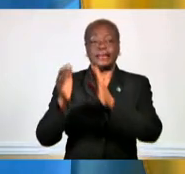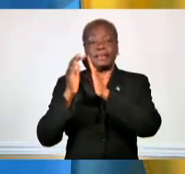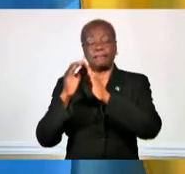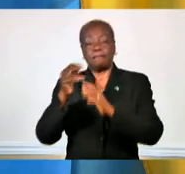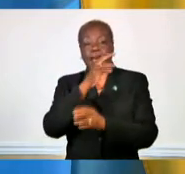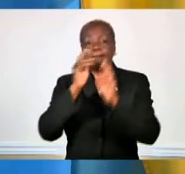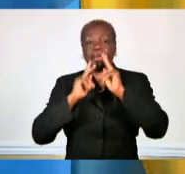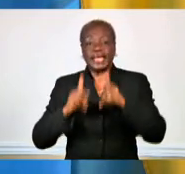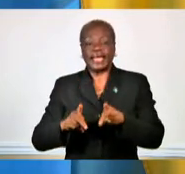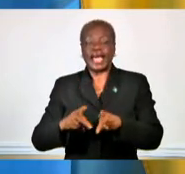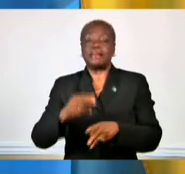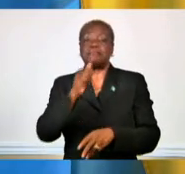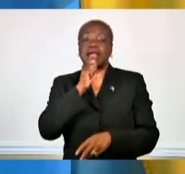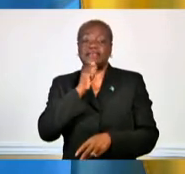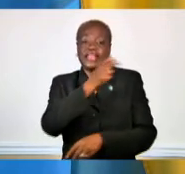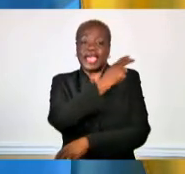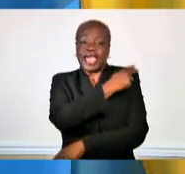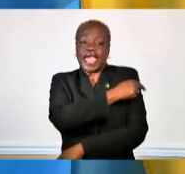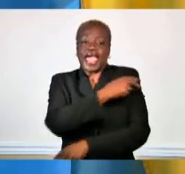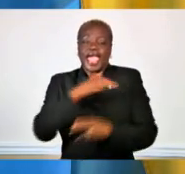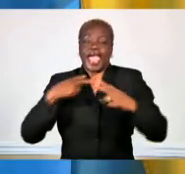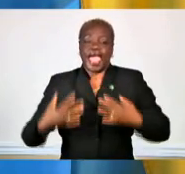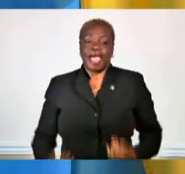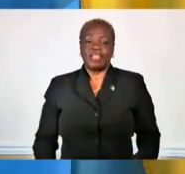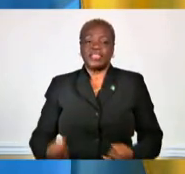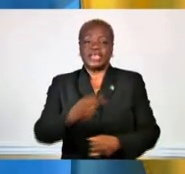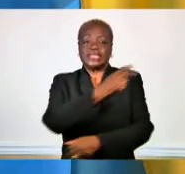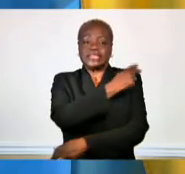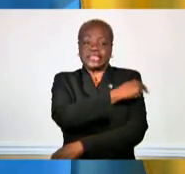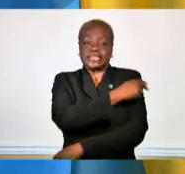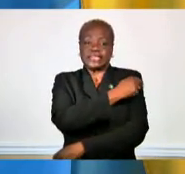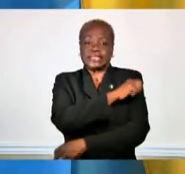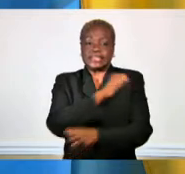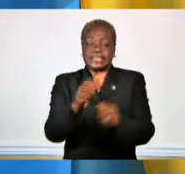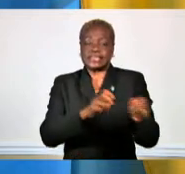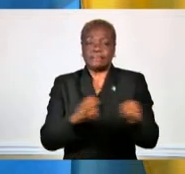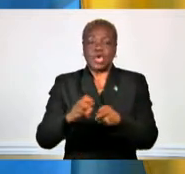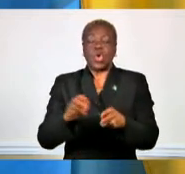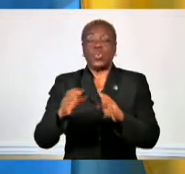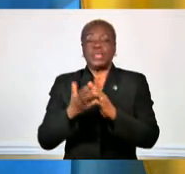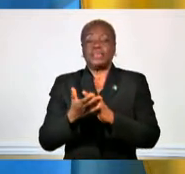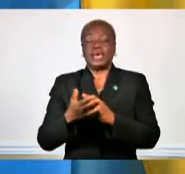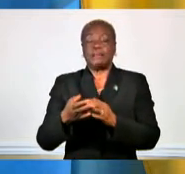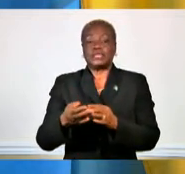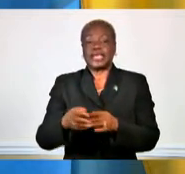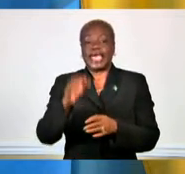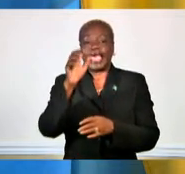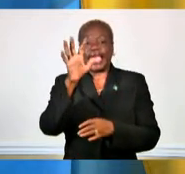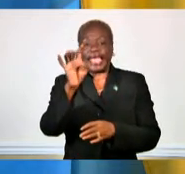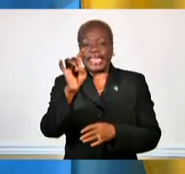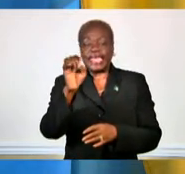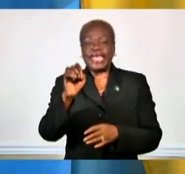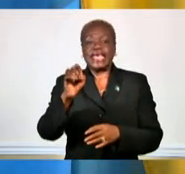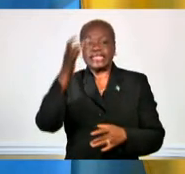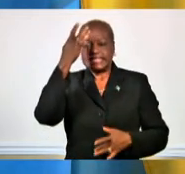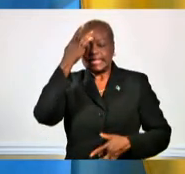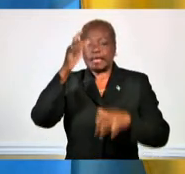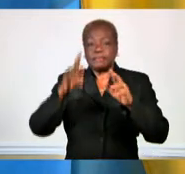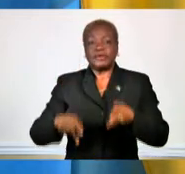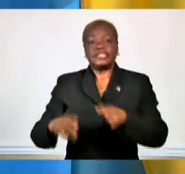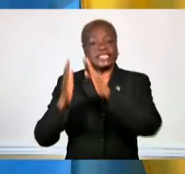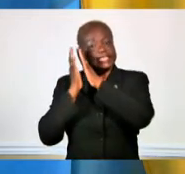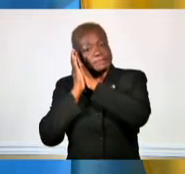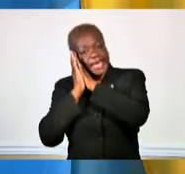healthcare systems will result in an increase of approximately 80 patient beds at this time.